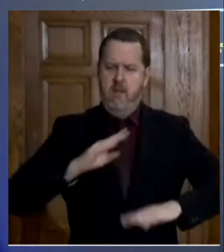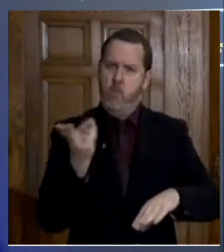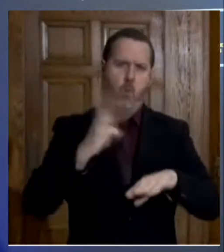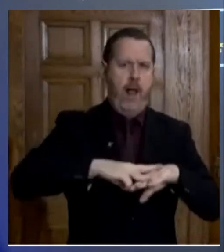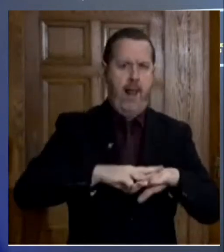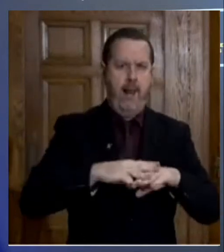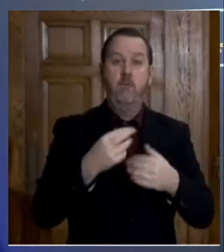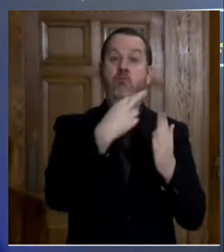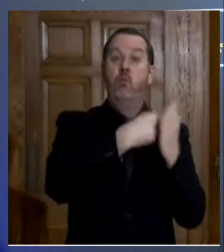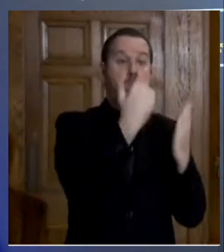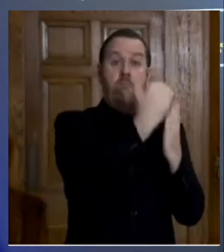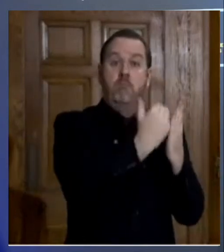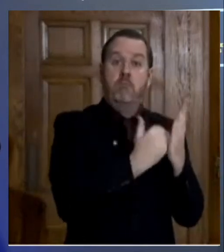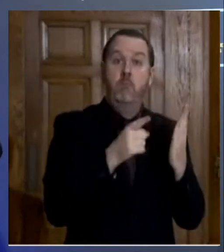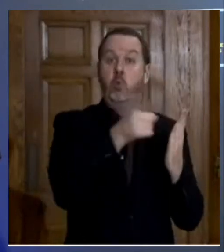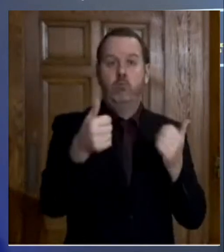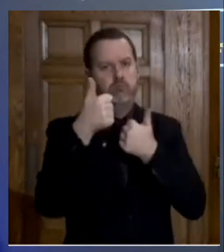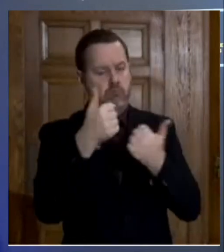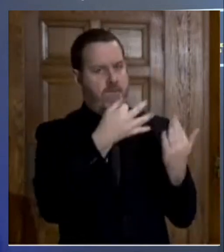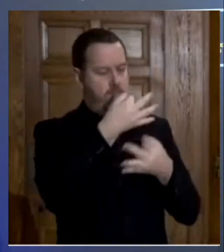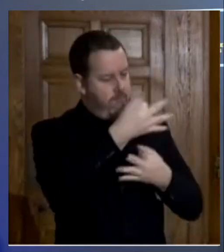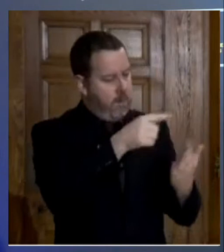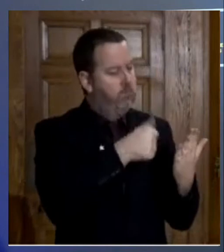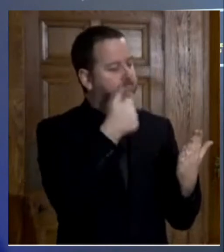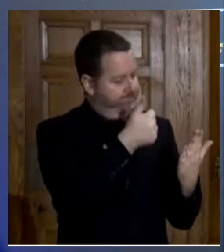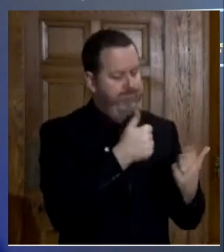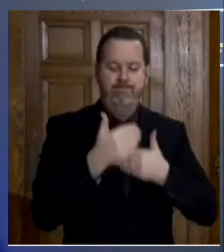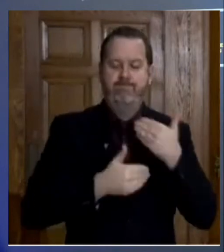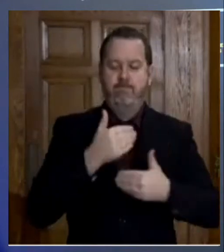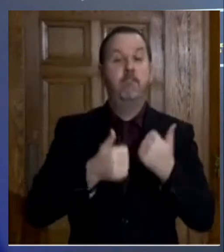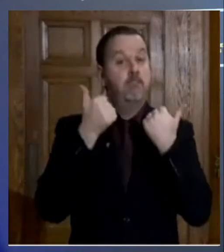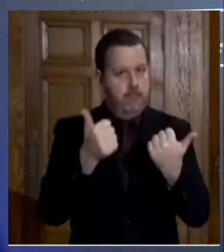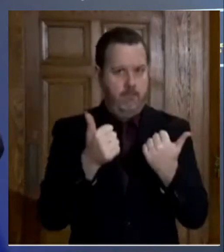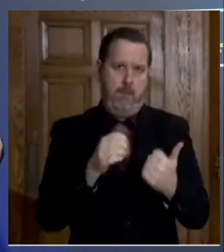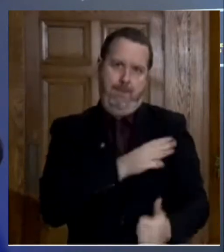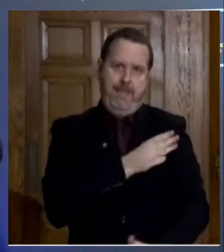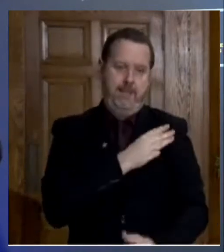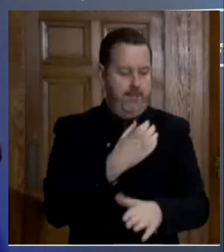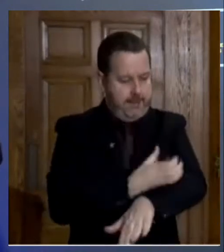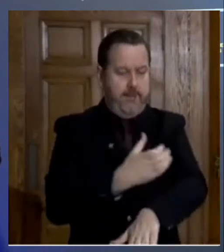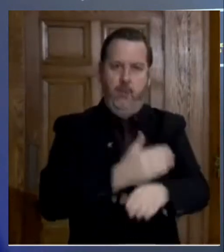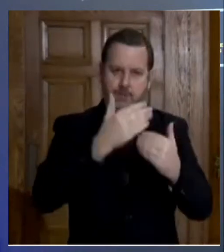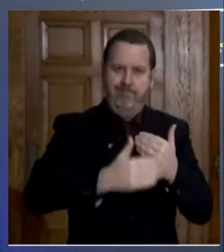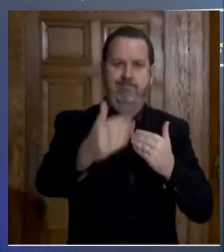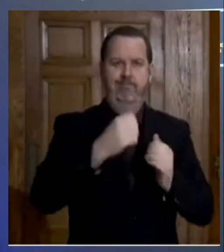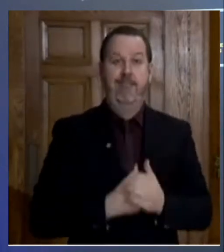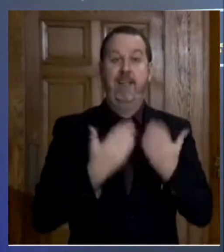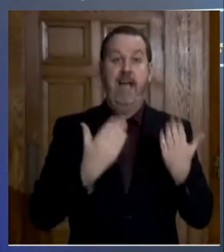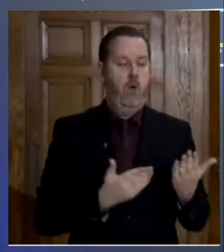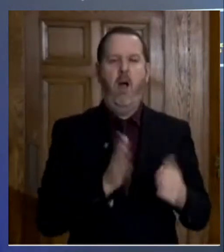doing your very best to fight back against COVID. Please keep it up. This is definitely not the time to ease